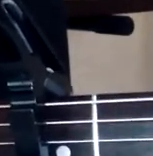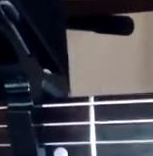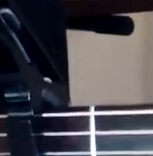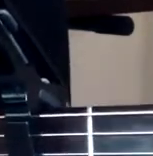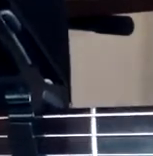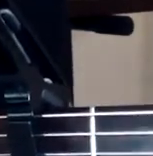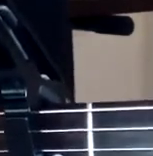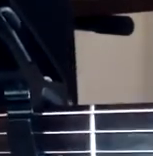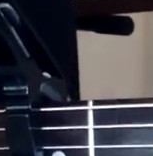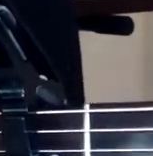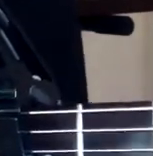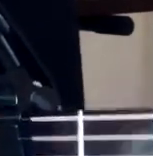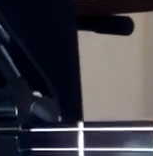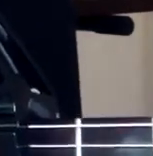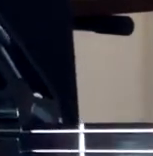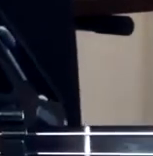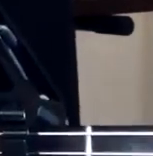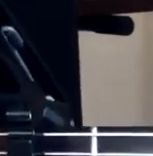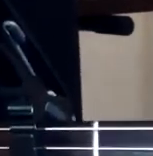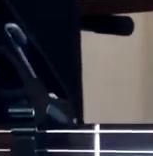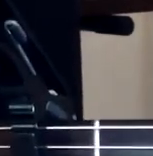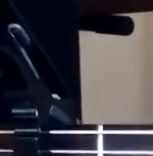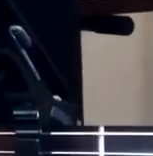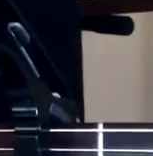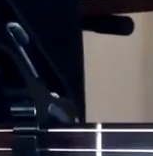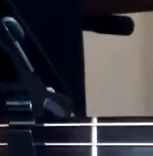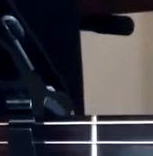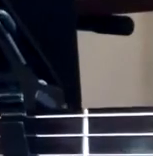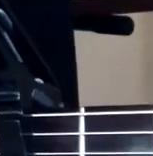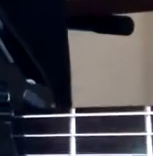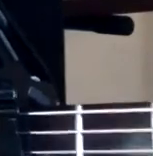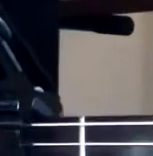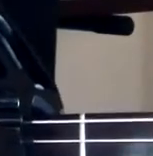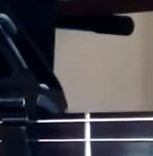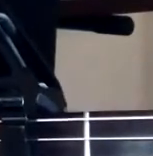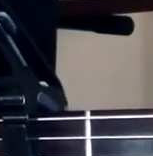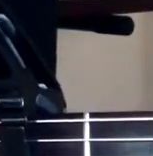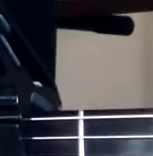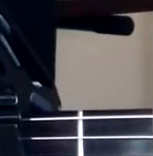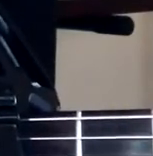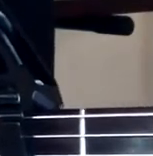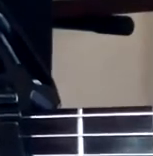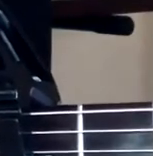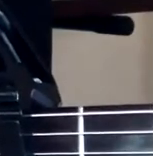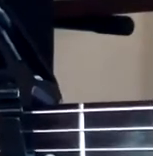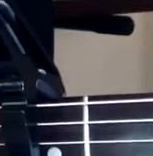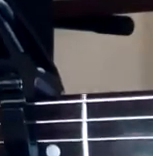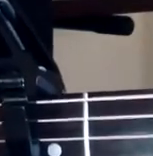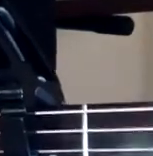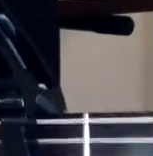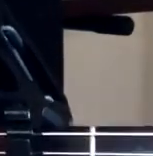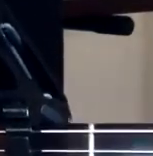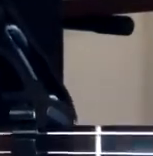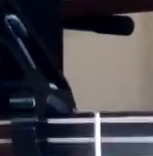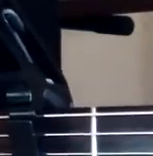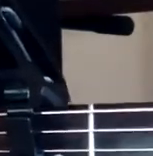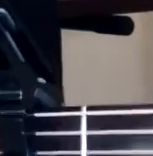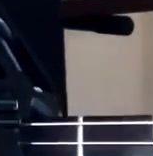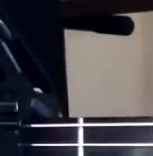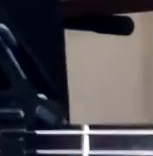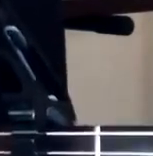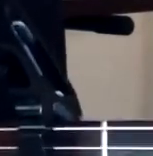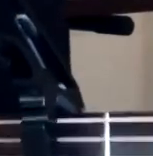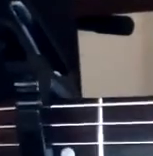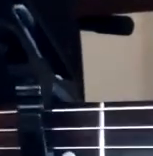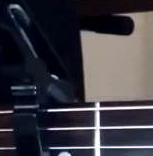Challenge all your empathy that's moving at a glacial speed. I'm running on persistence.